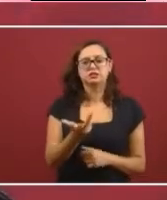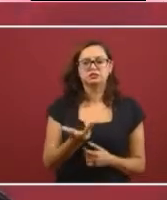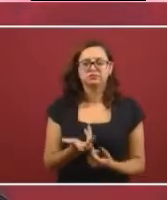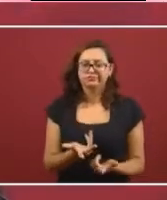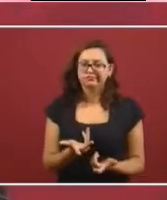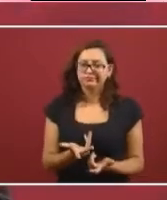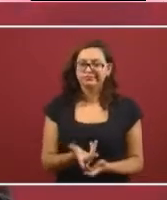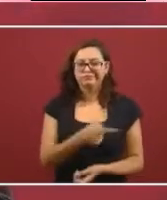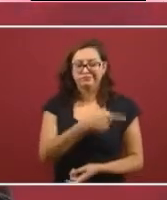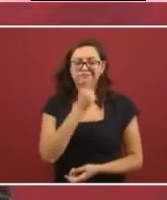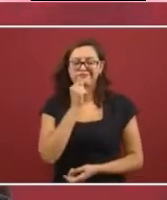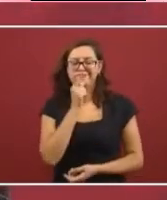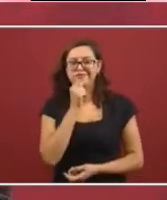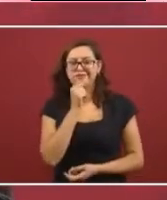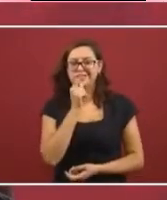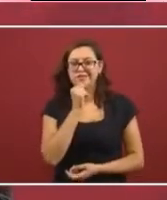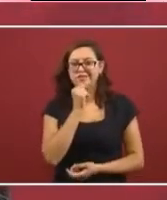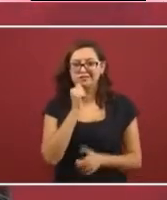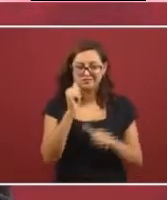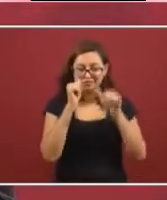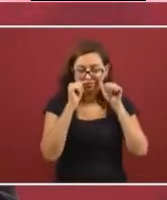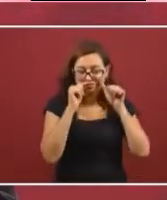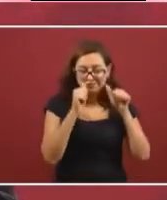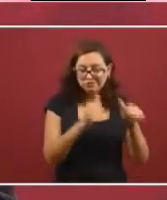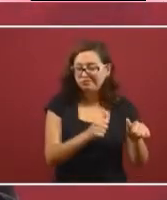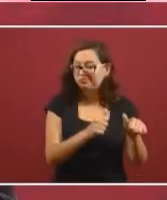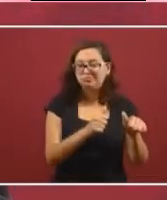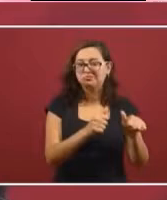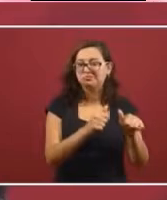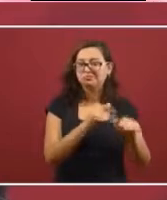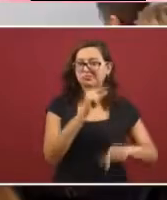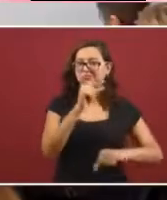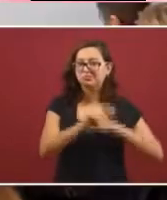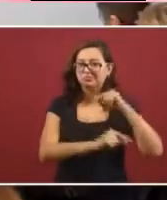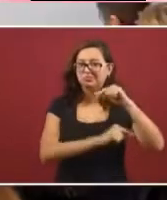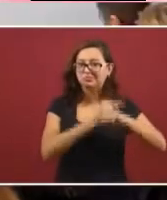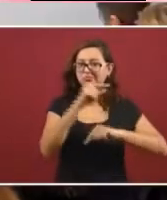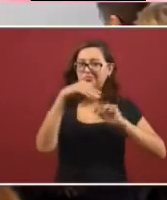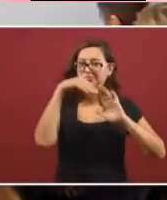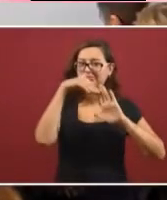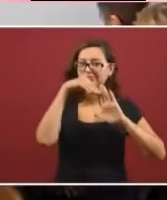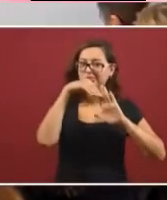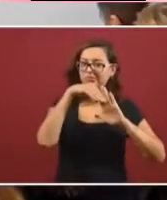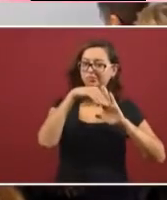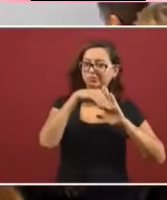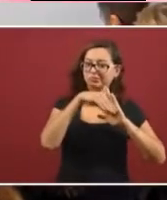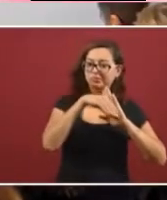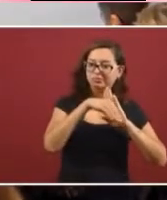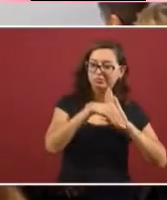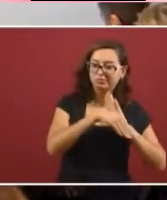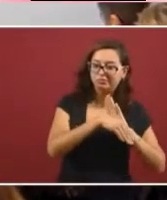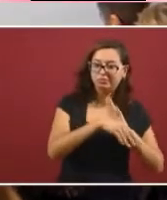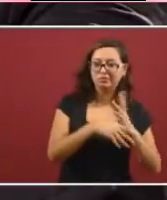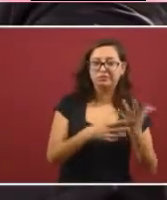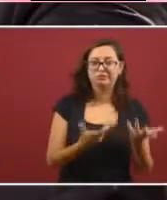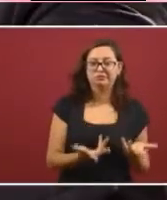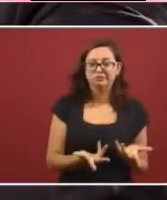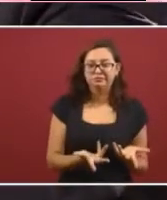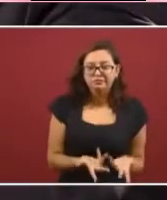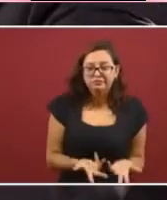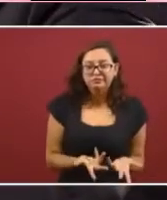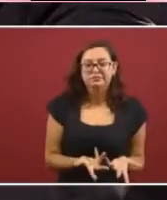descuidó. It means that they were not attentive in the corporation for many years. Ya,